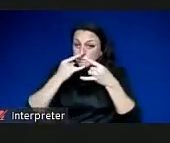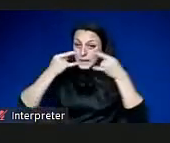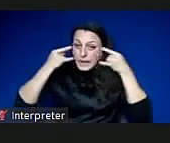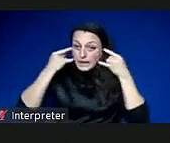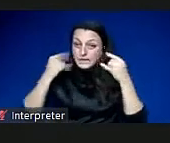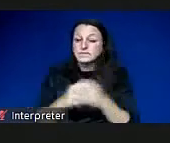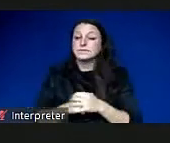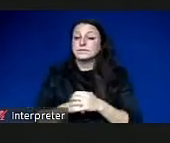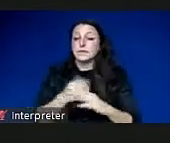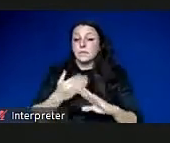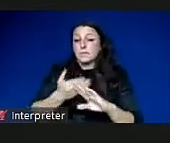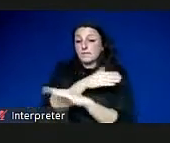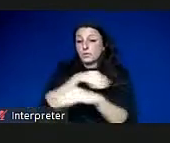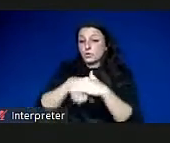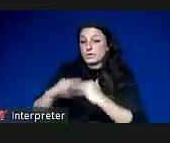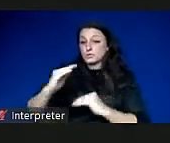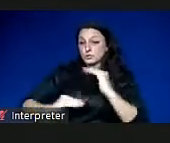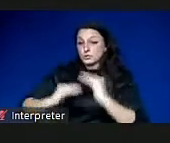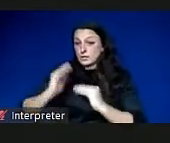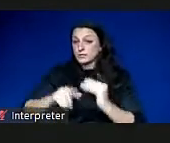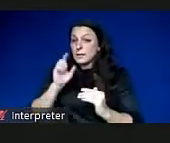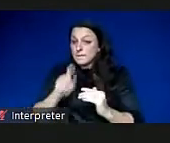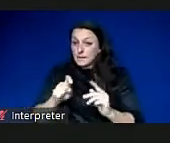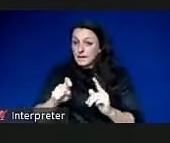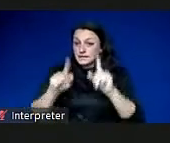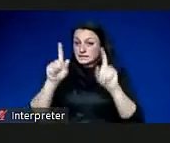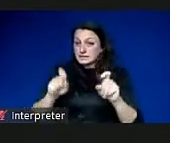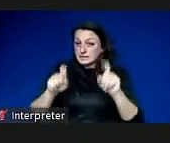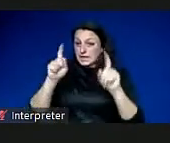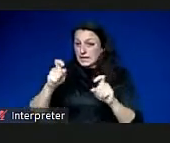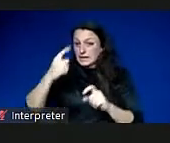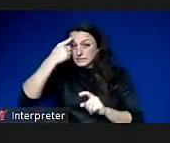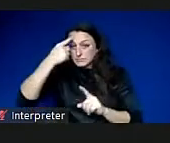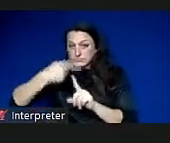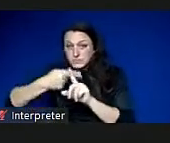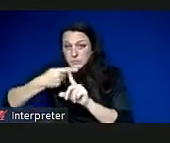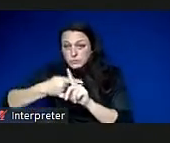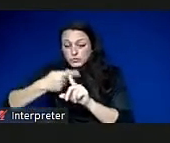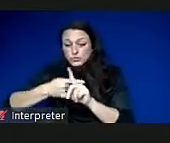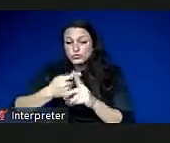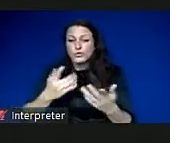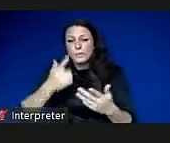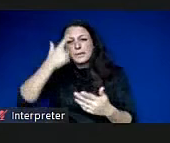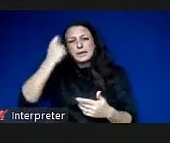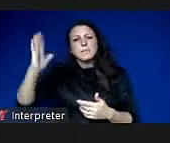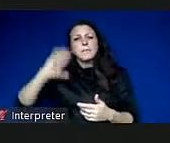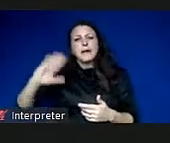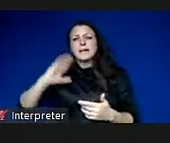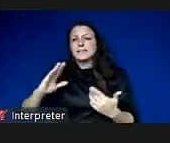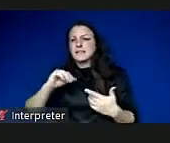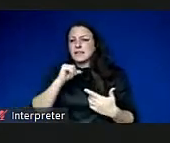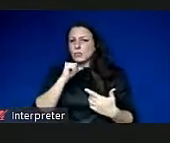going into facilities, because we didn't fully understand, I think at that point yet, how the disease